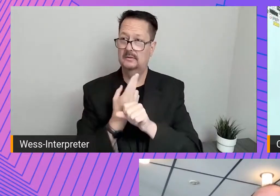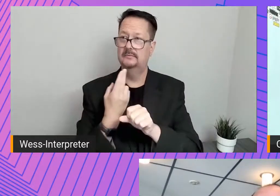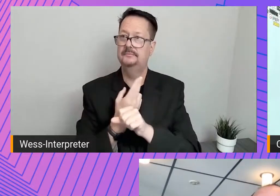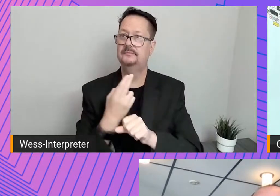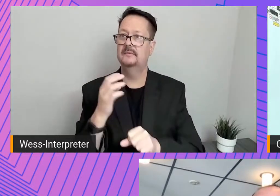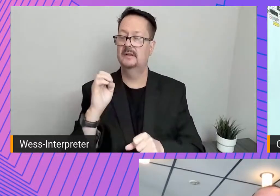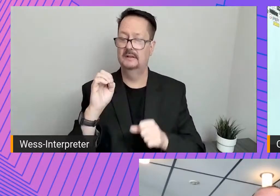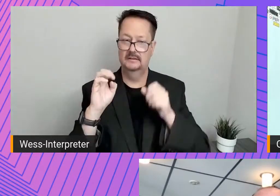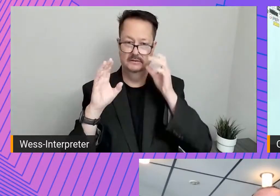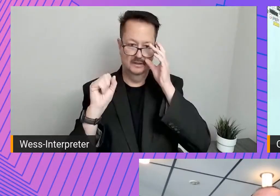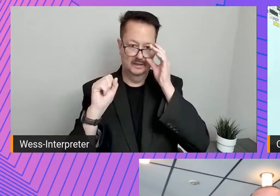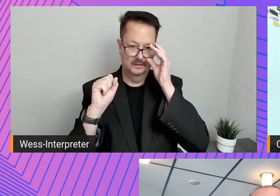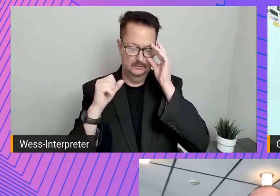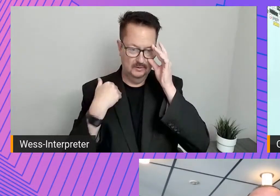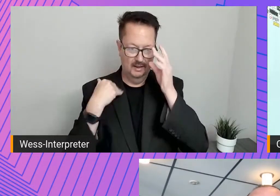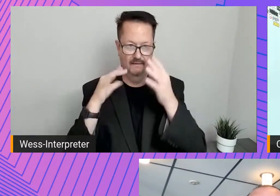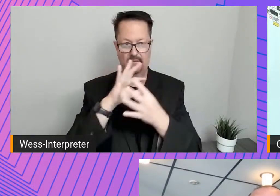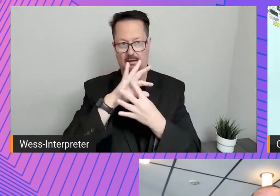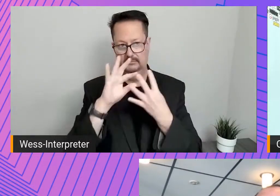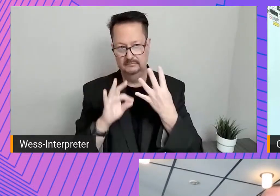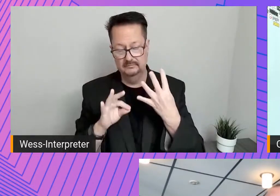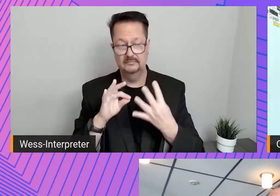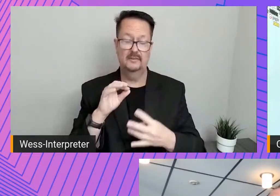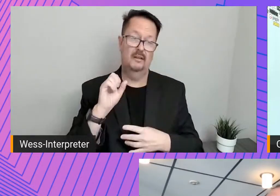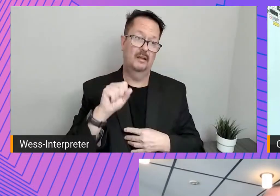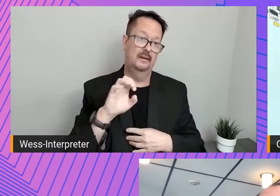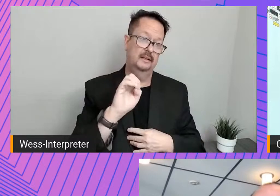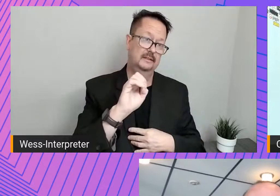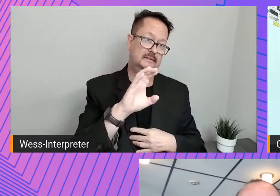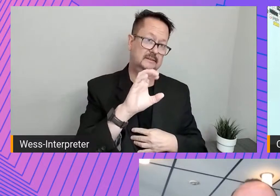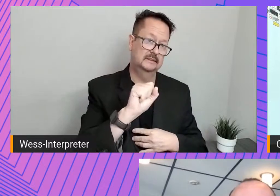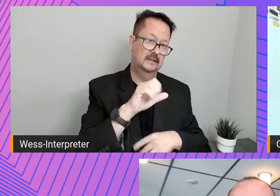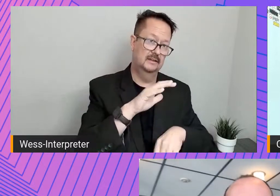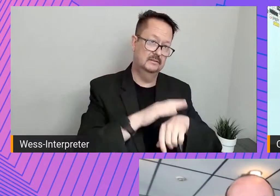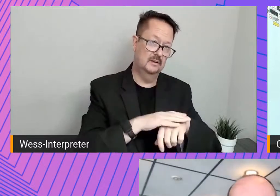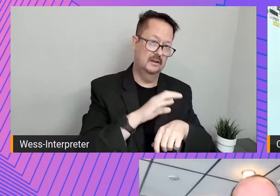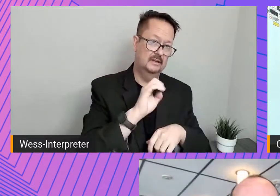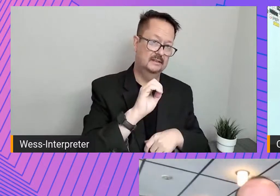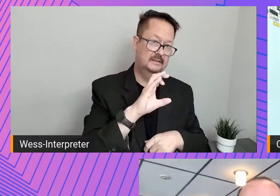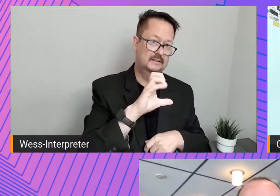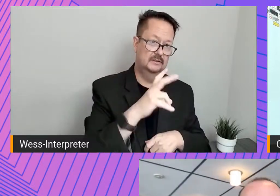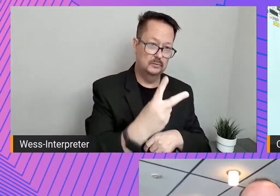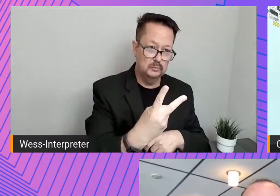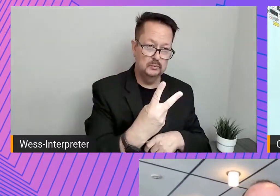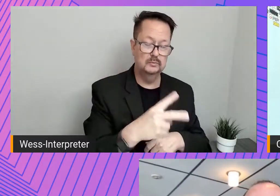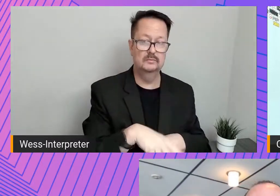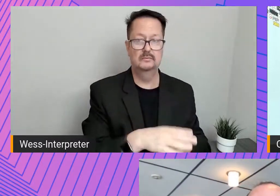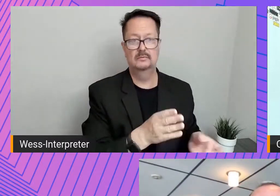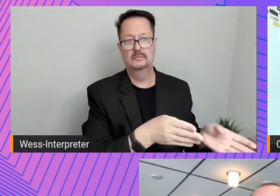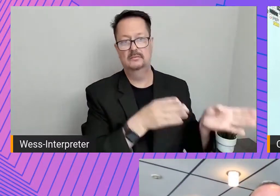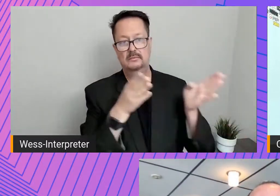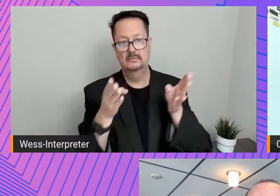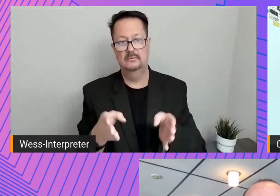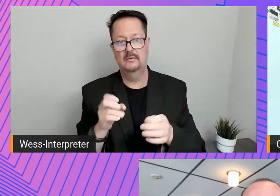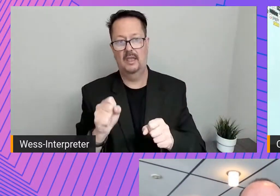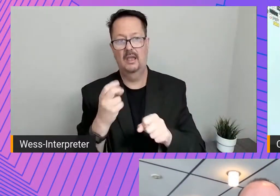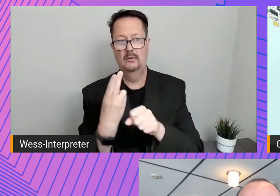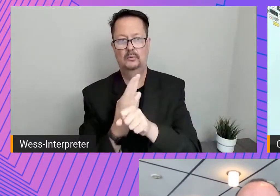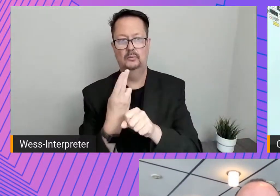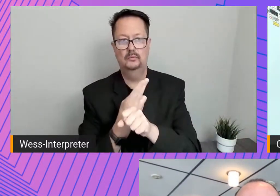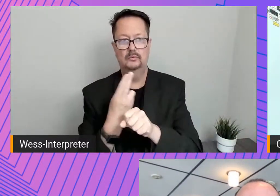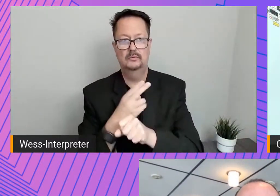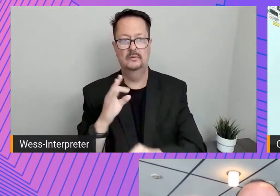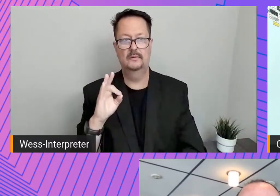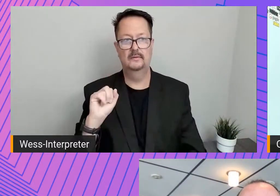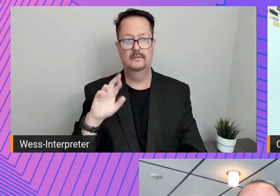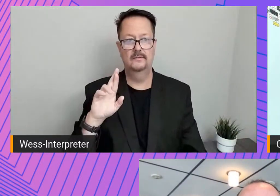couple options, right? You can either run ECS on EC2 instances. You can use